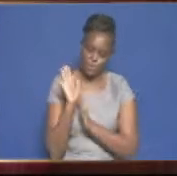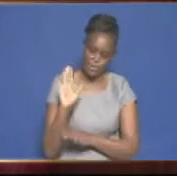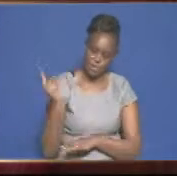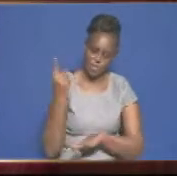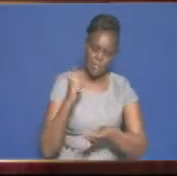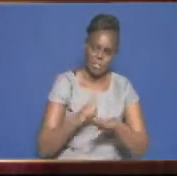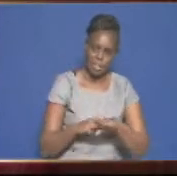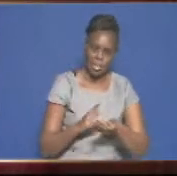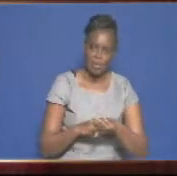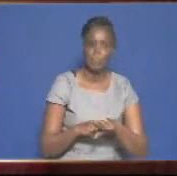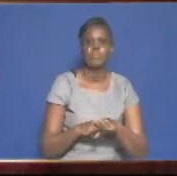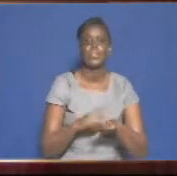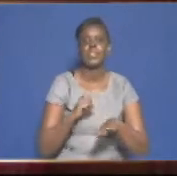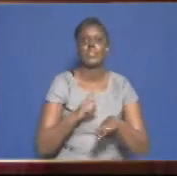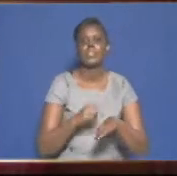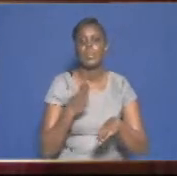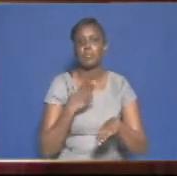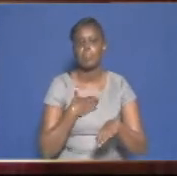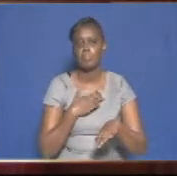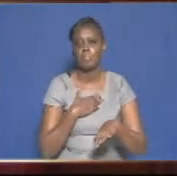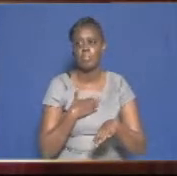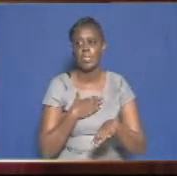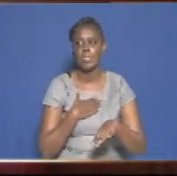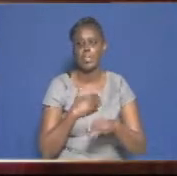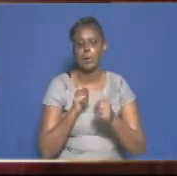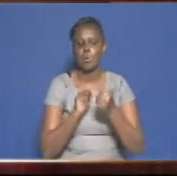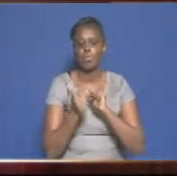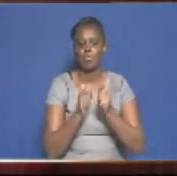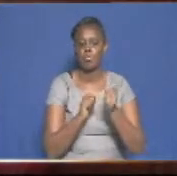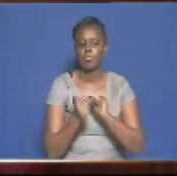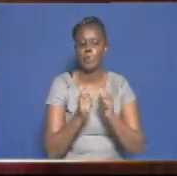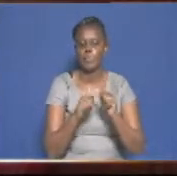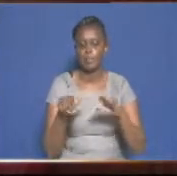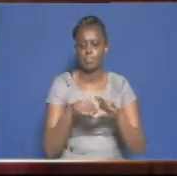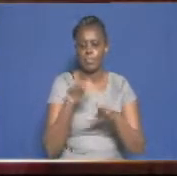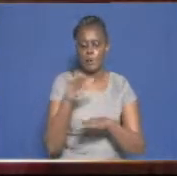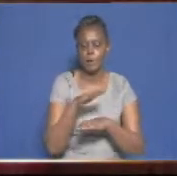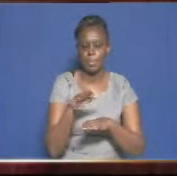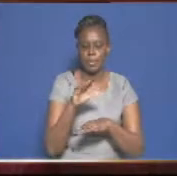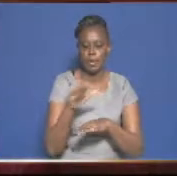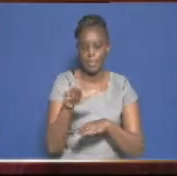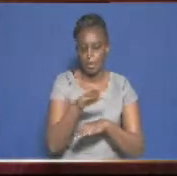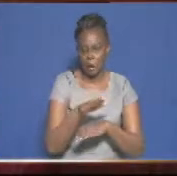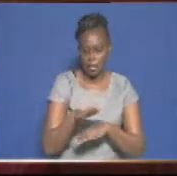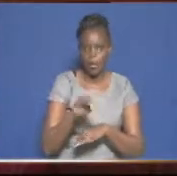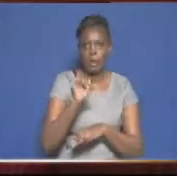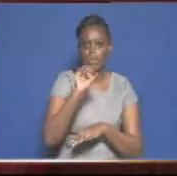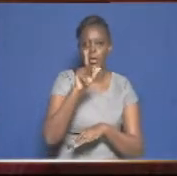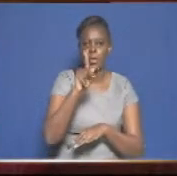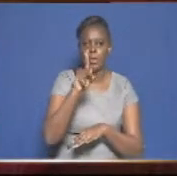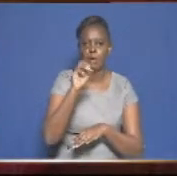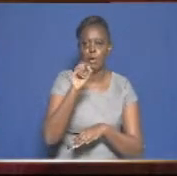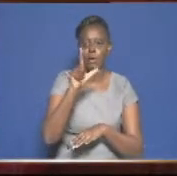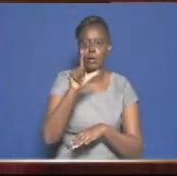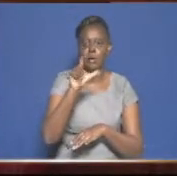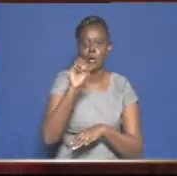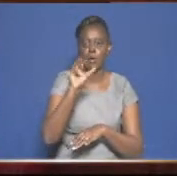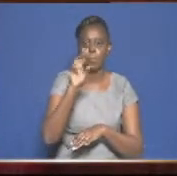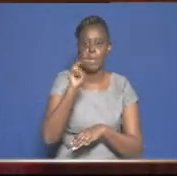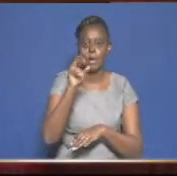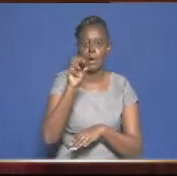first time, Mr. Speaker, when I was running as a member of parliament for Ikolomani during a by-election in